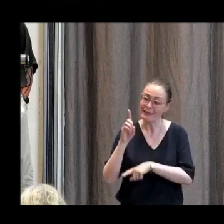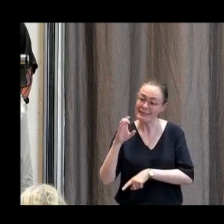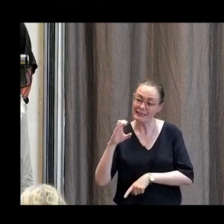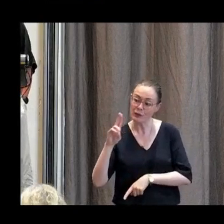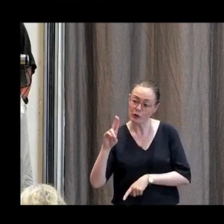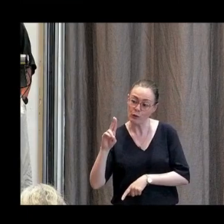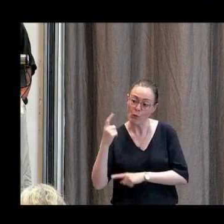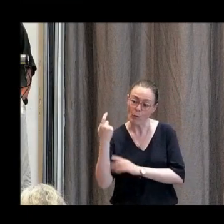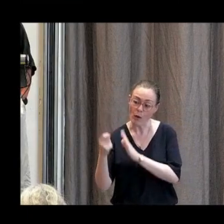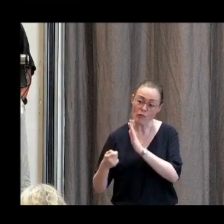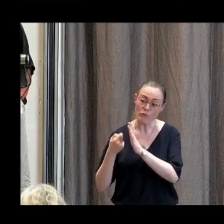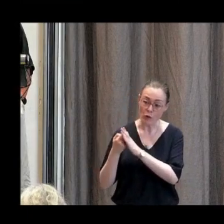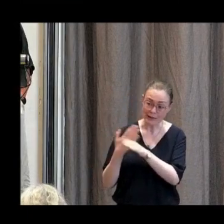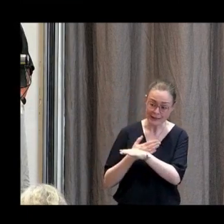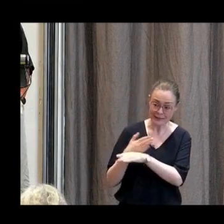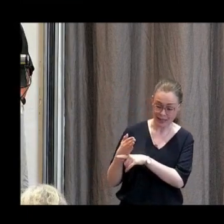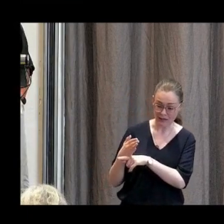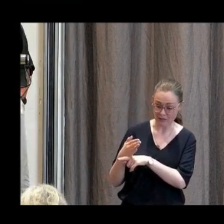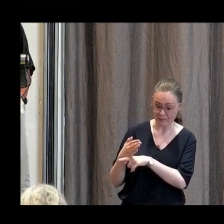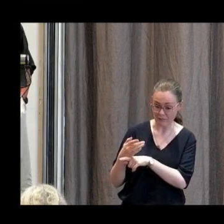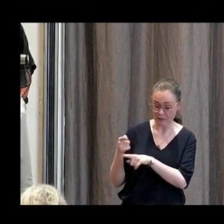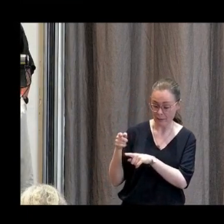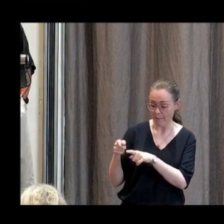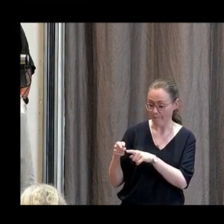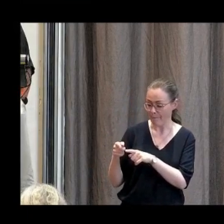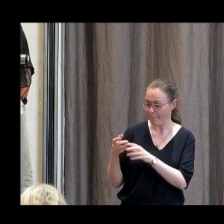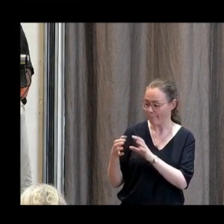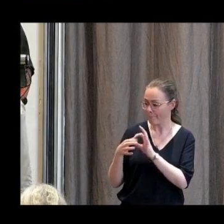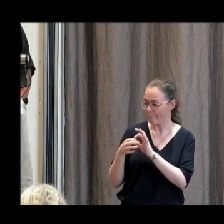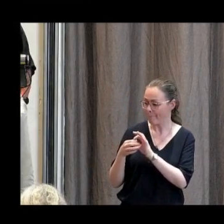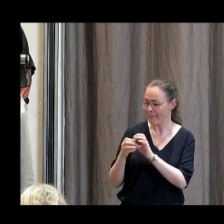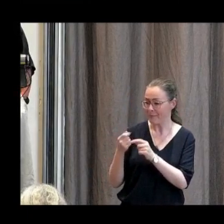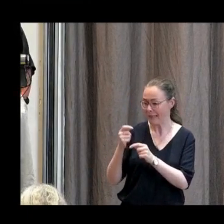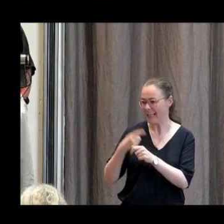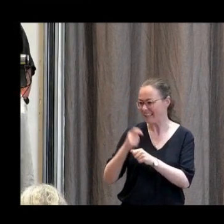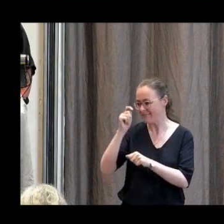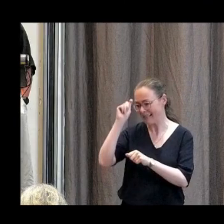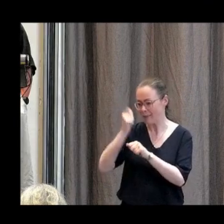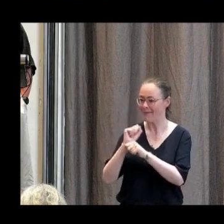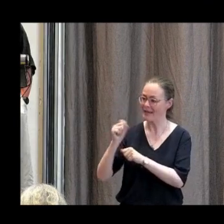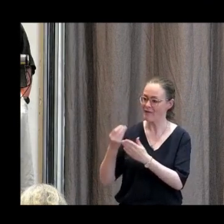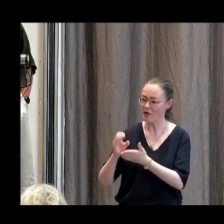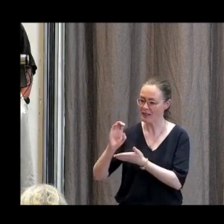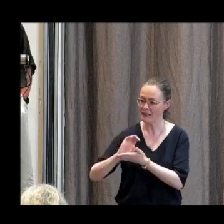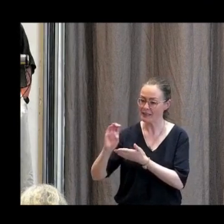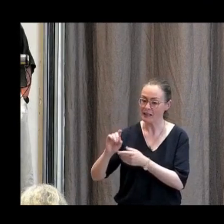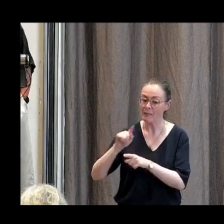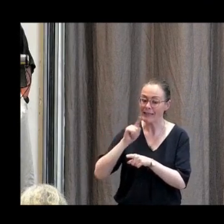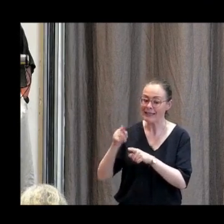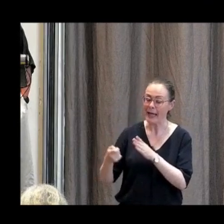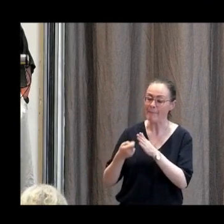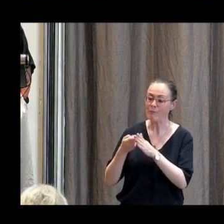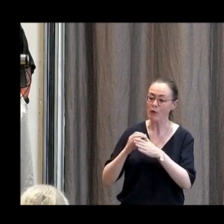another project was starting out in terms of its funding cycle. And this is led